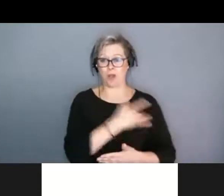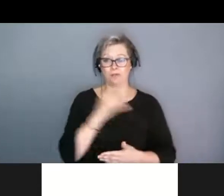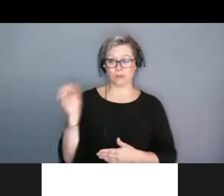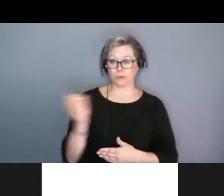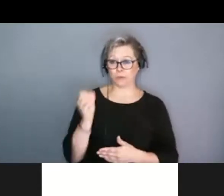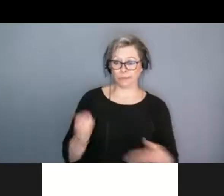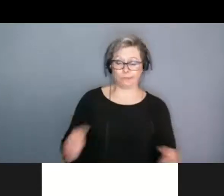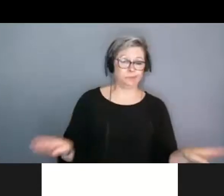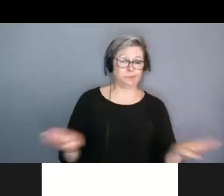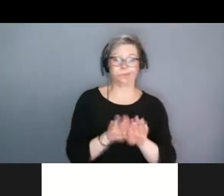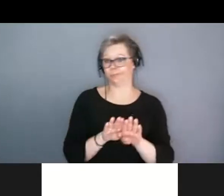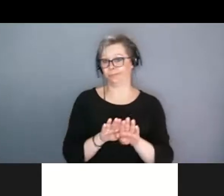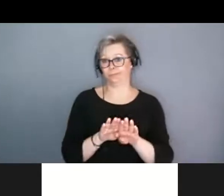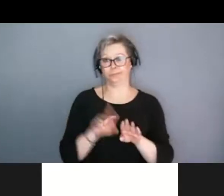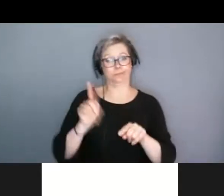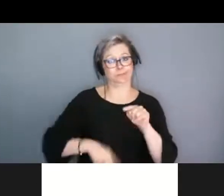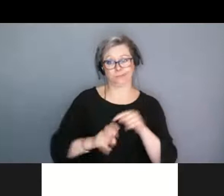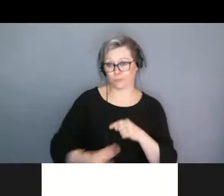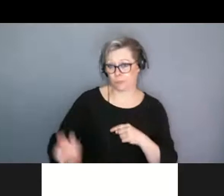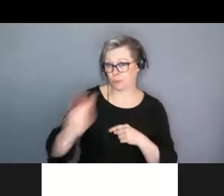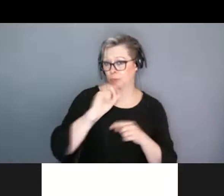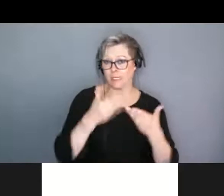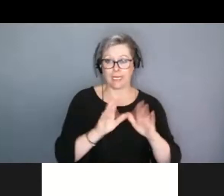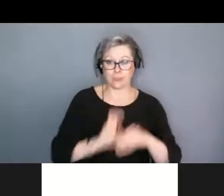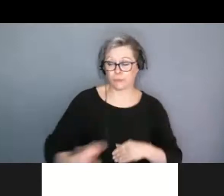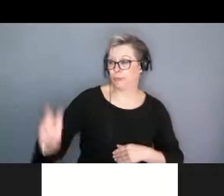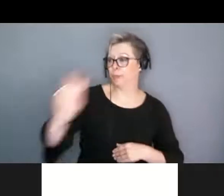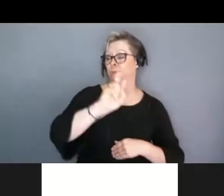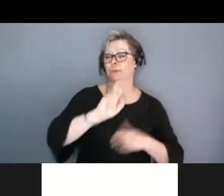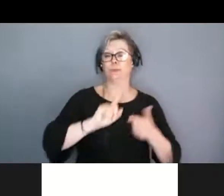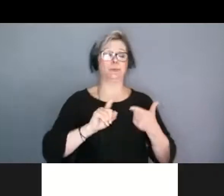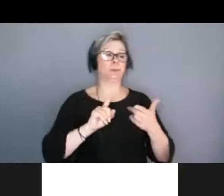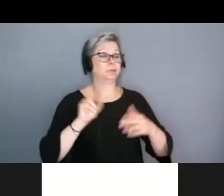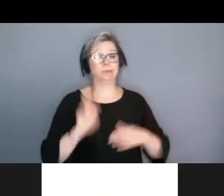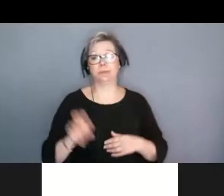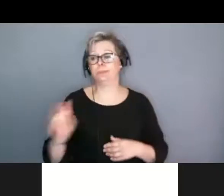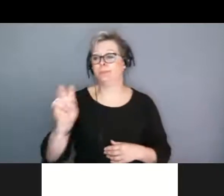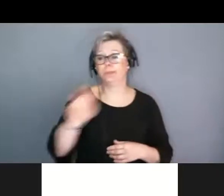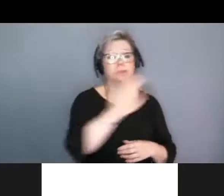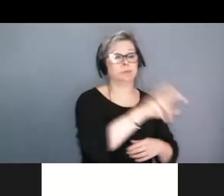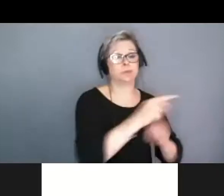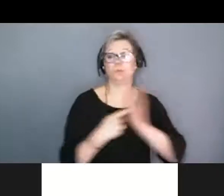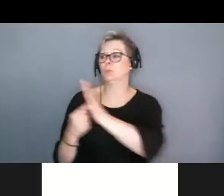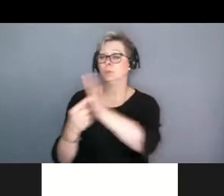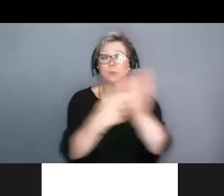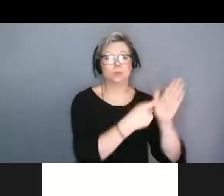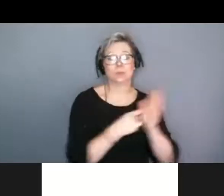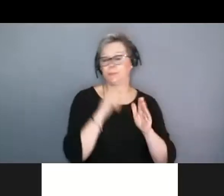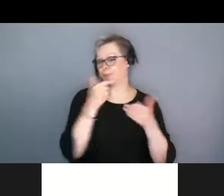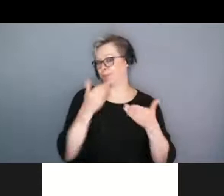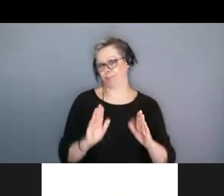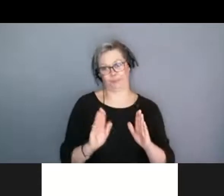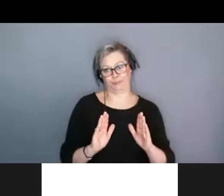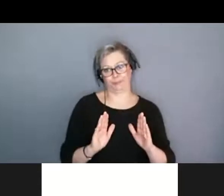We could not take our show on the road to people because people weren't gathering and